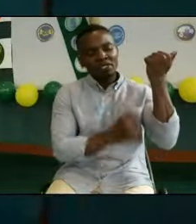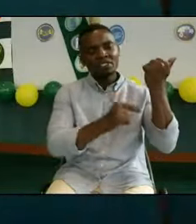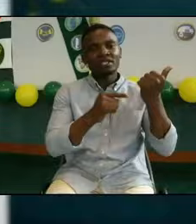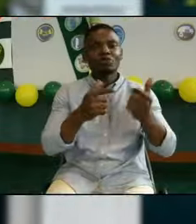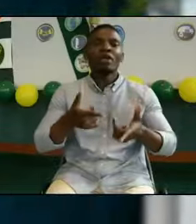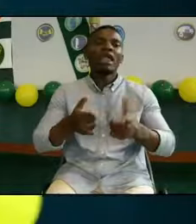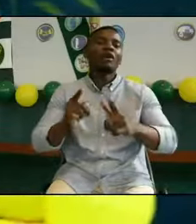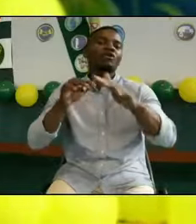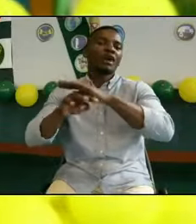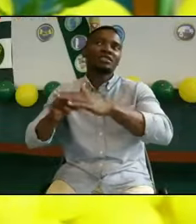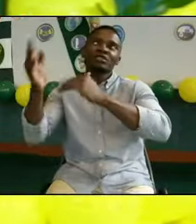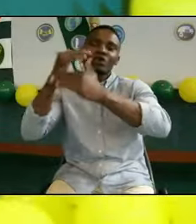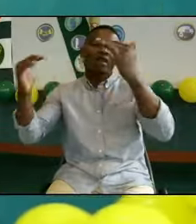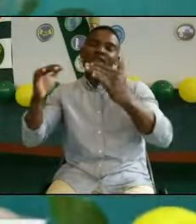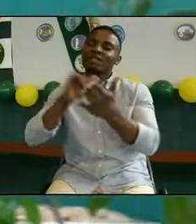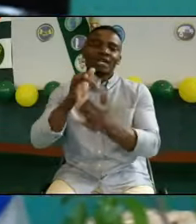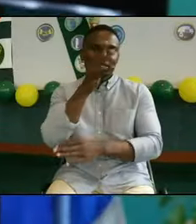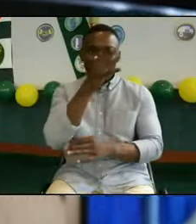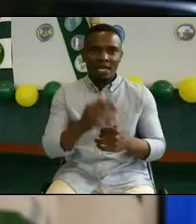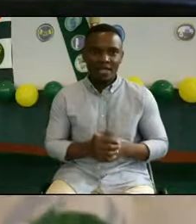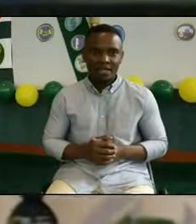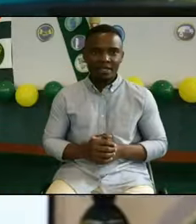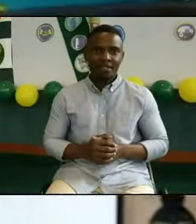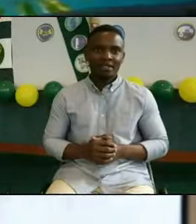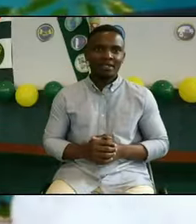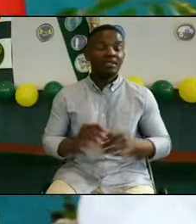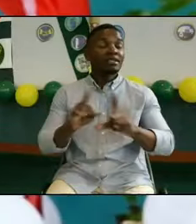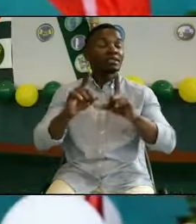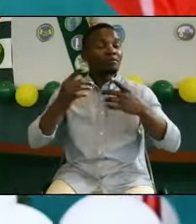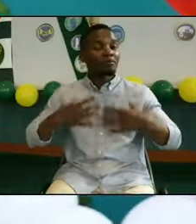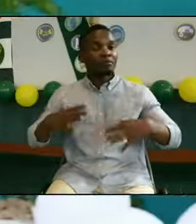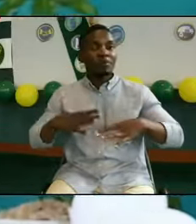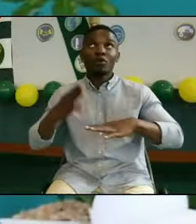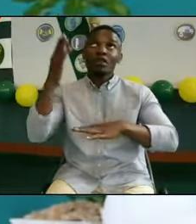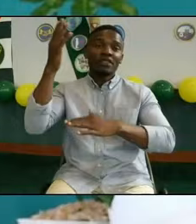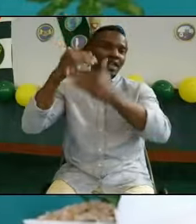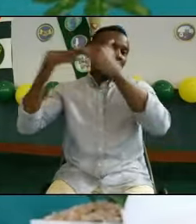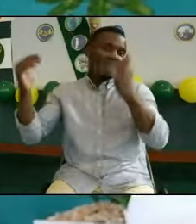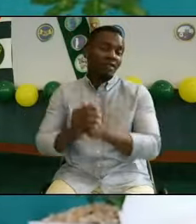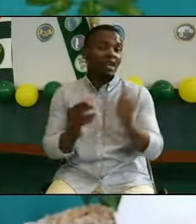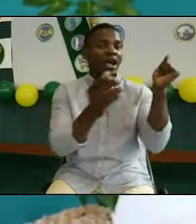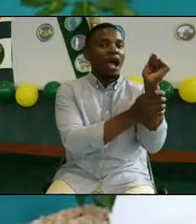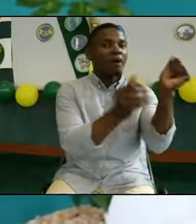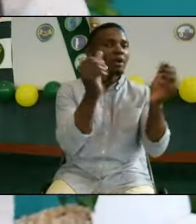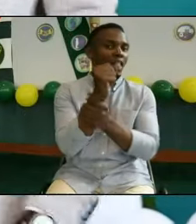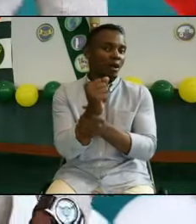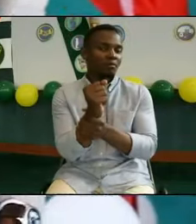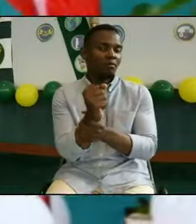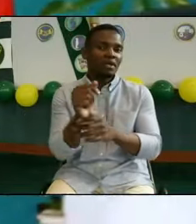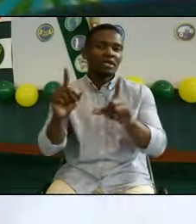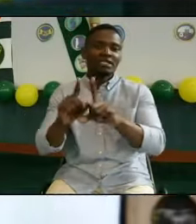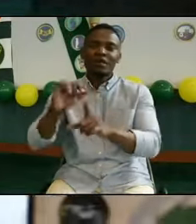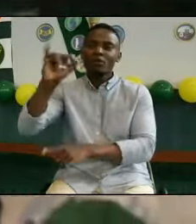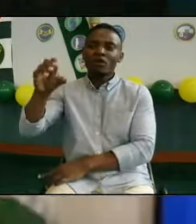He's deceiving you. The rich are those in heaven. Abraham, Job, Isaac,